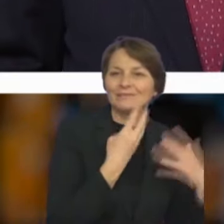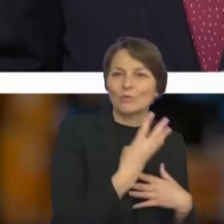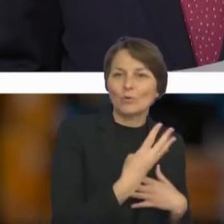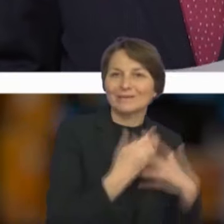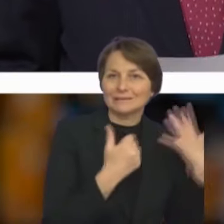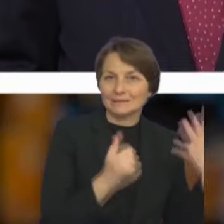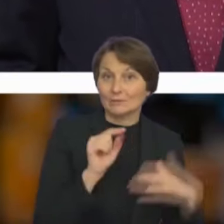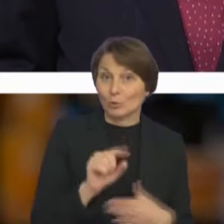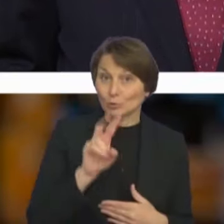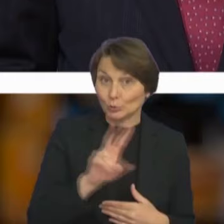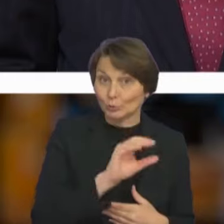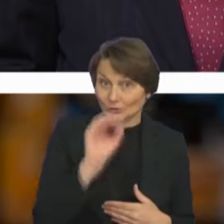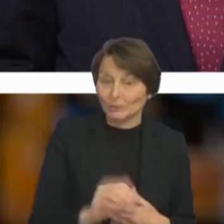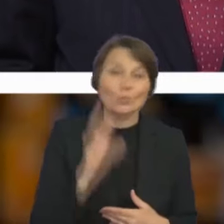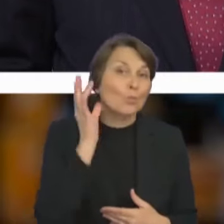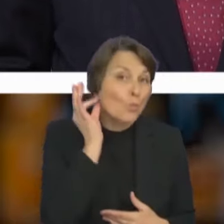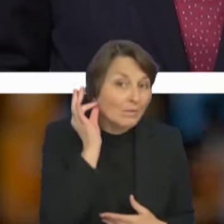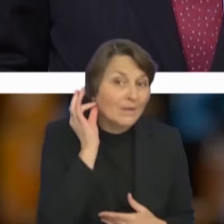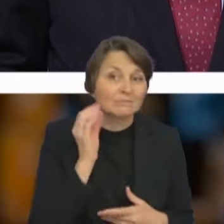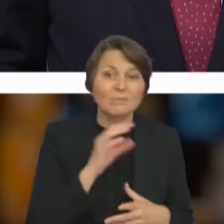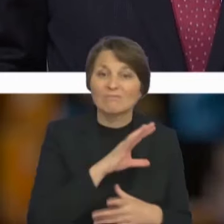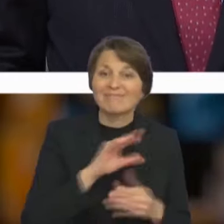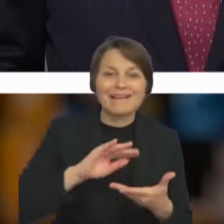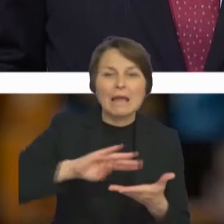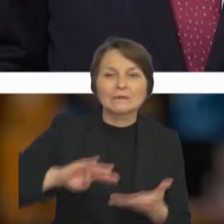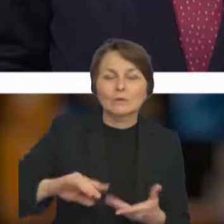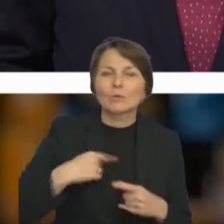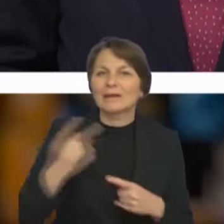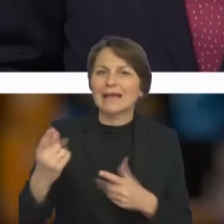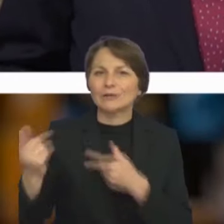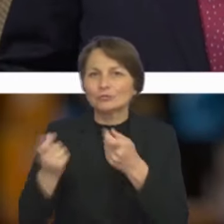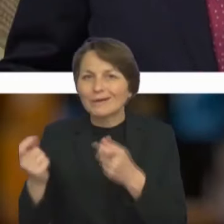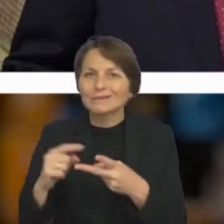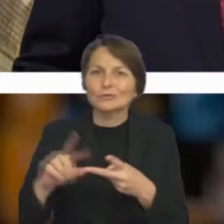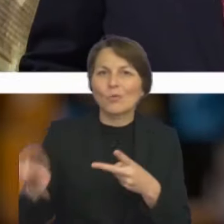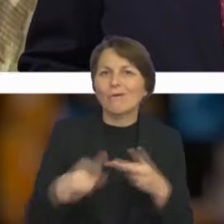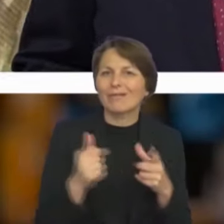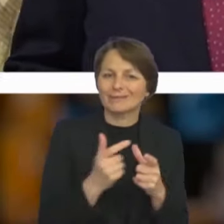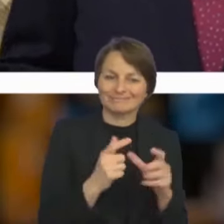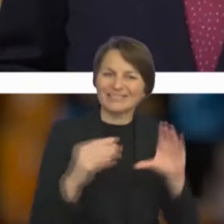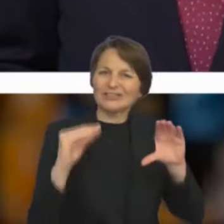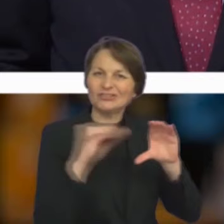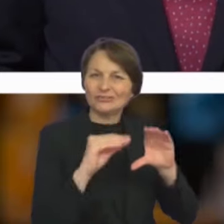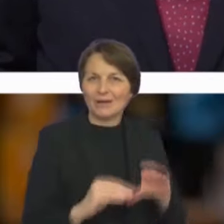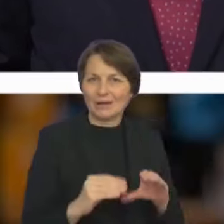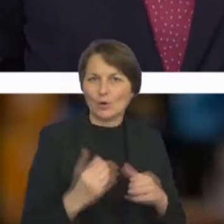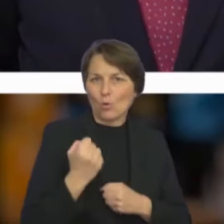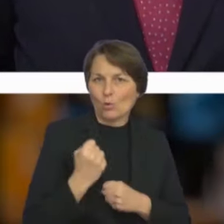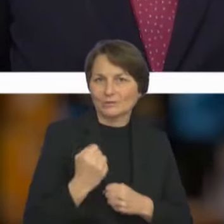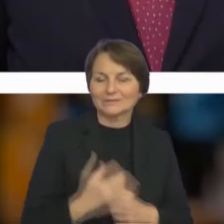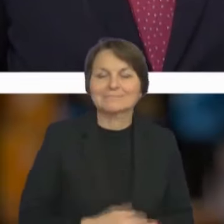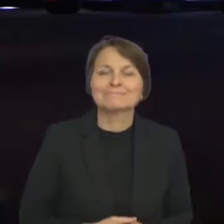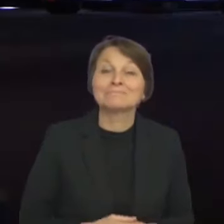employee directors and directors representing employee shareholders. I will now move on to the second part of my